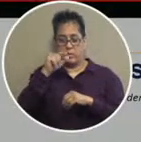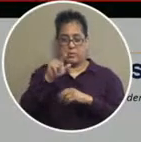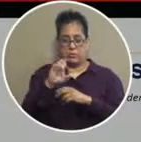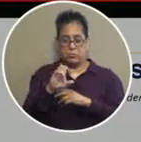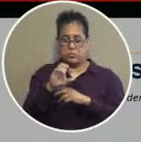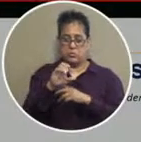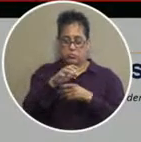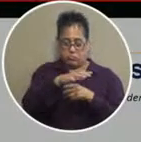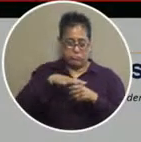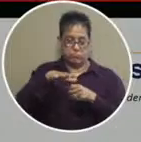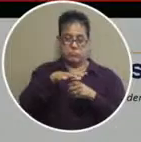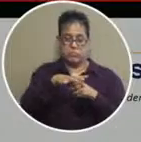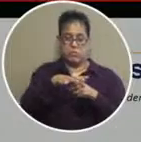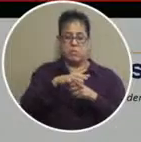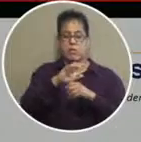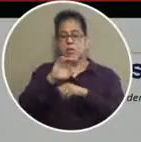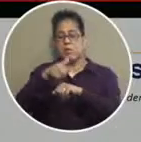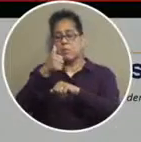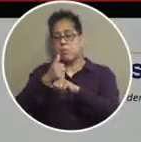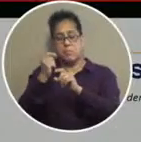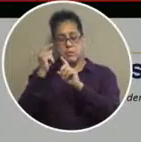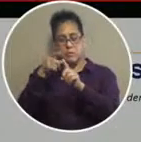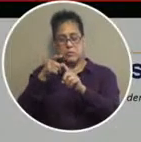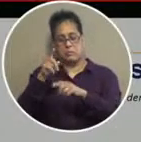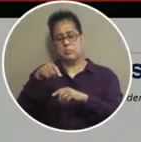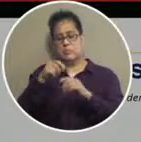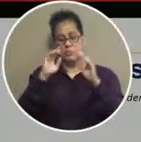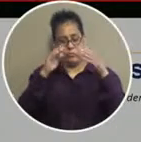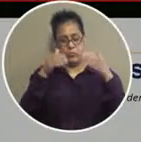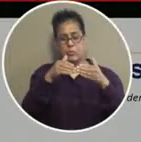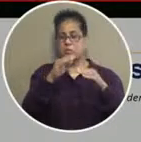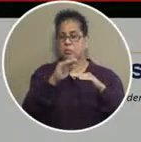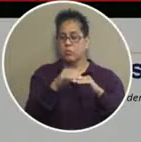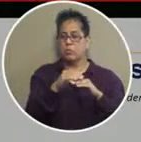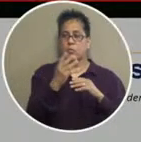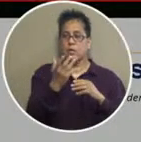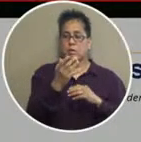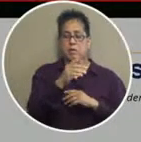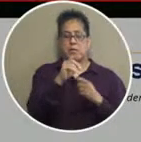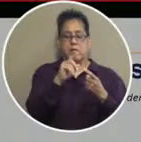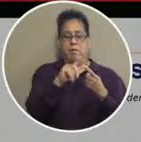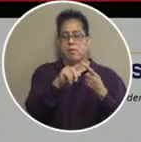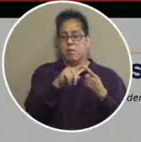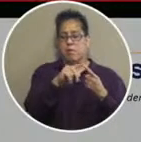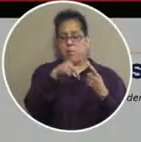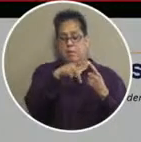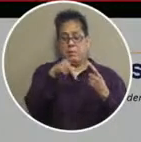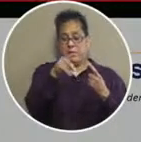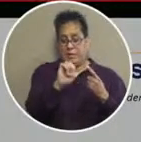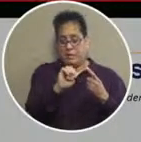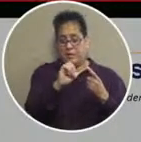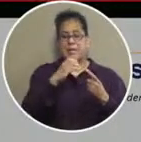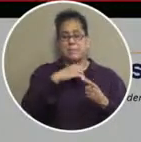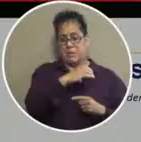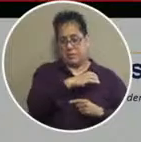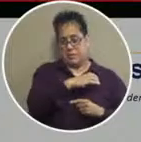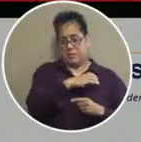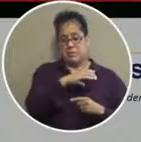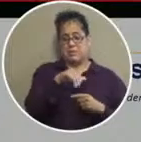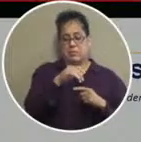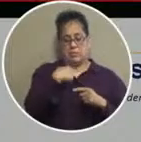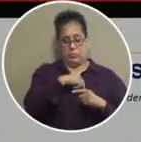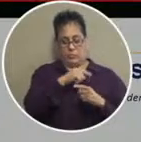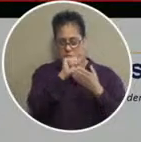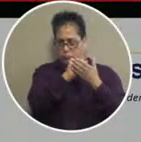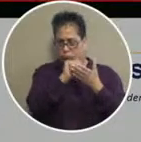Las Cruces. To implement these goals, we have focused on the following. To begin with, we have a PPE committee that we